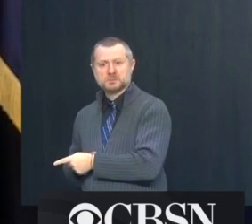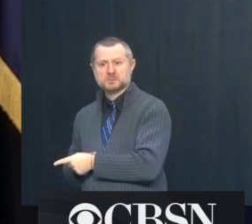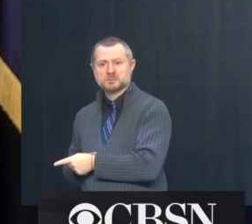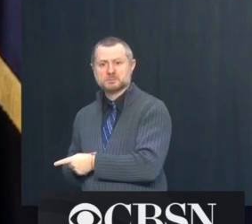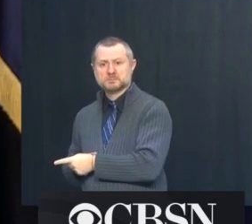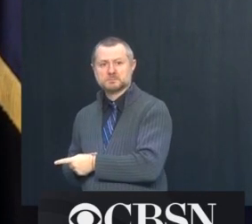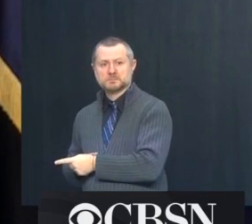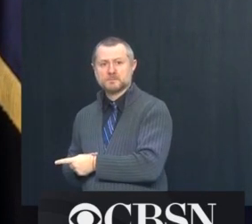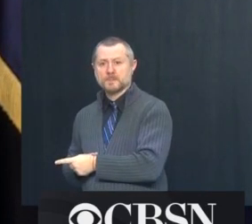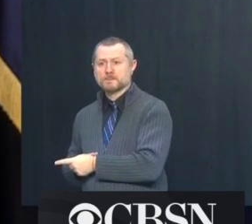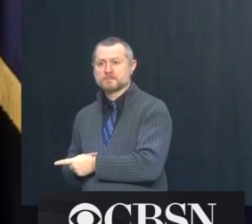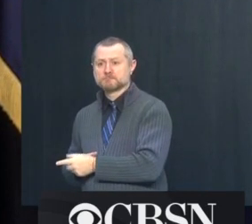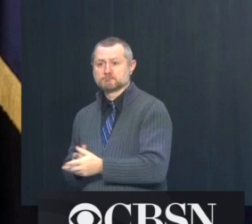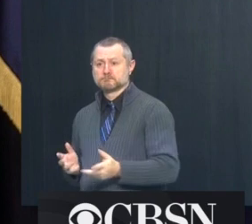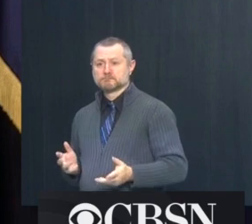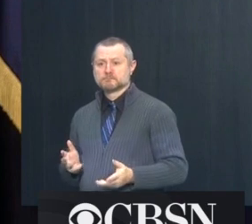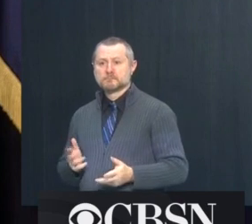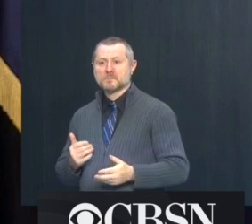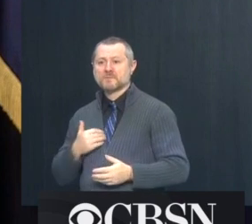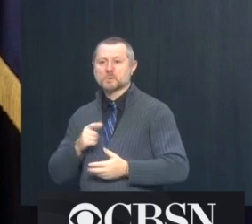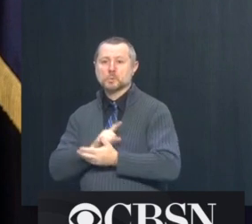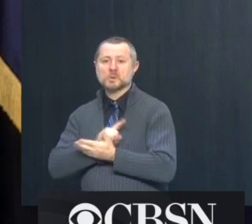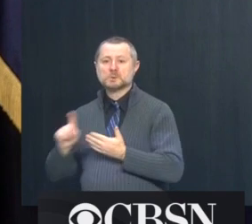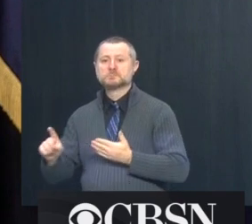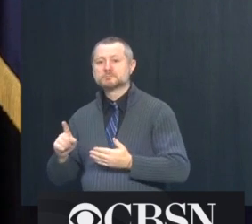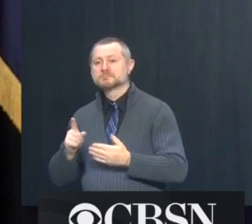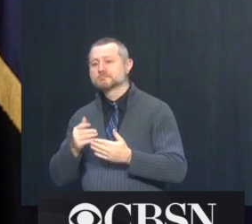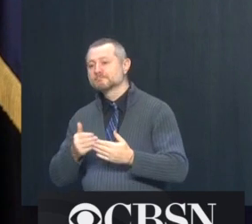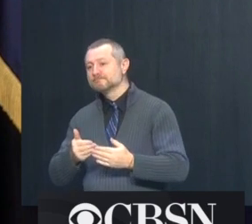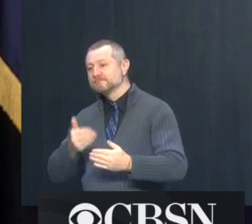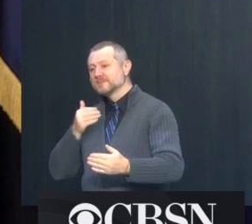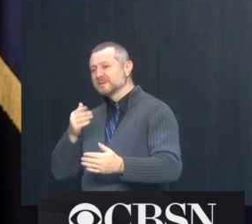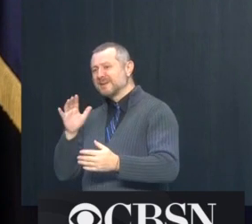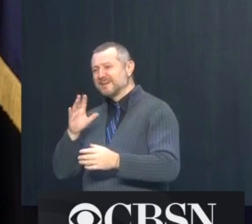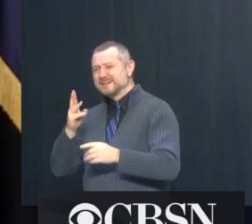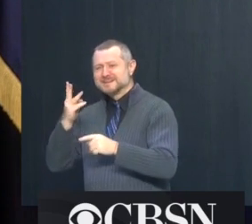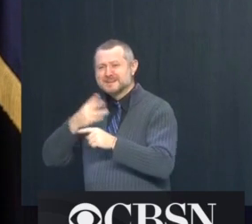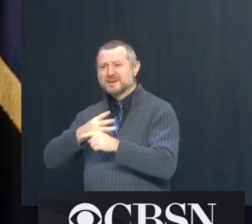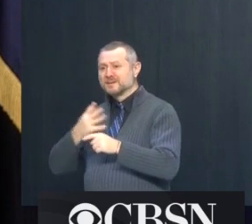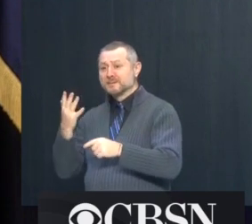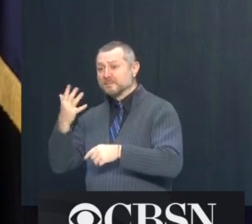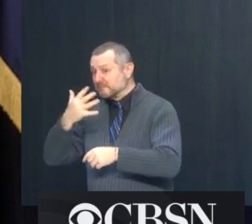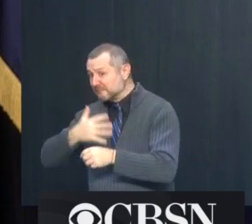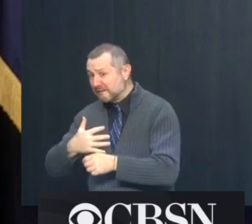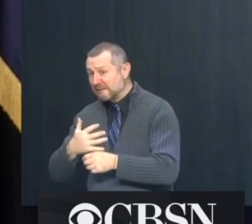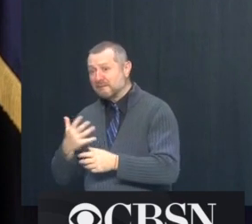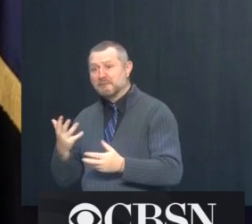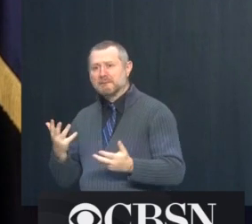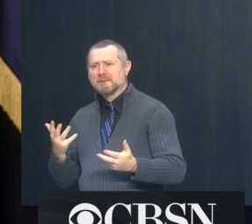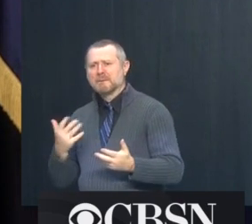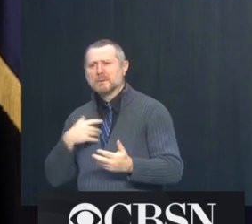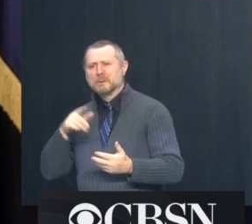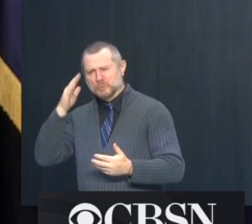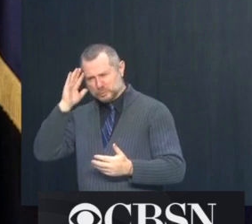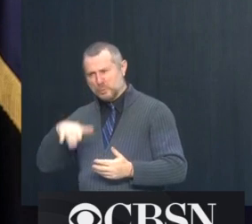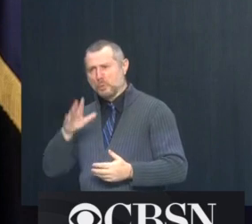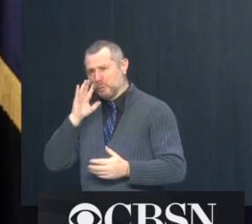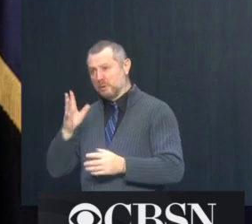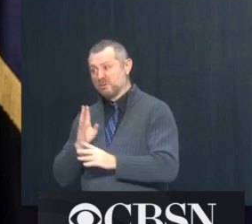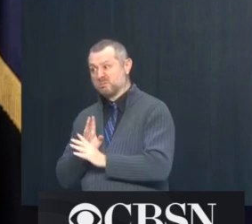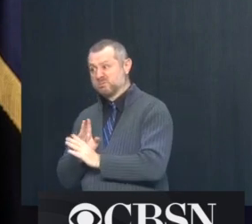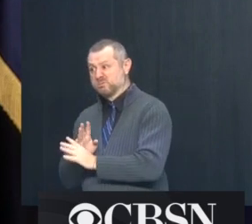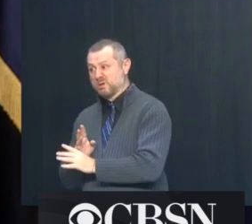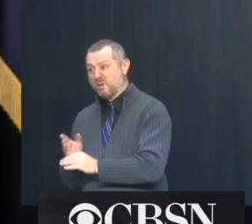Now, you want to say you only had 1 week notice? 6 days notice? 5 days notice? You knew the rate was going